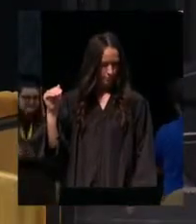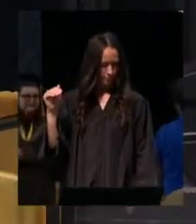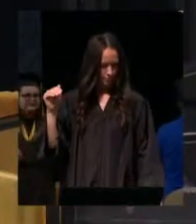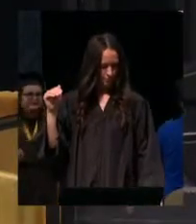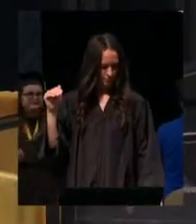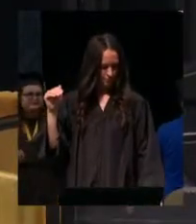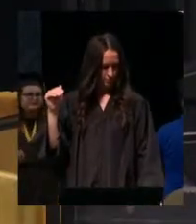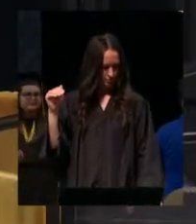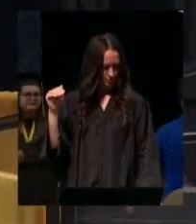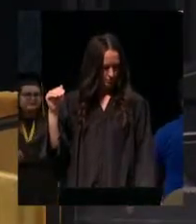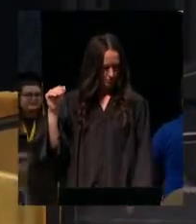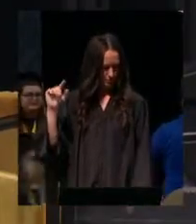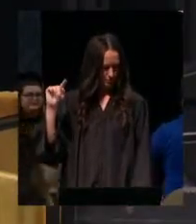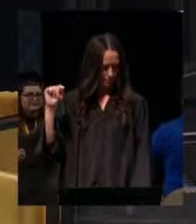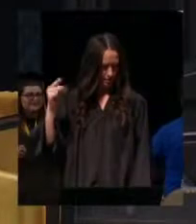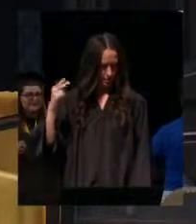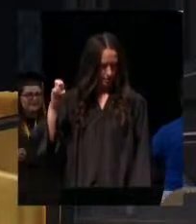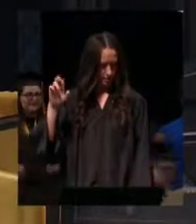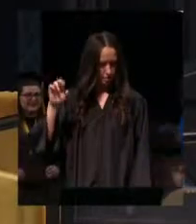Therese Lusamba.